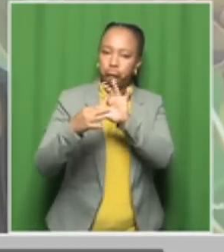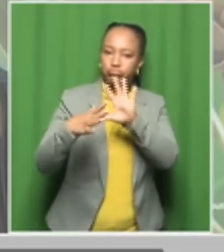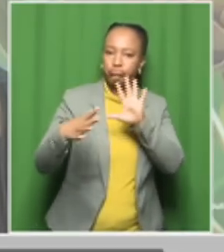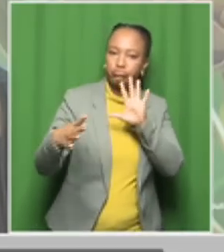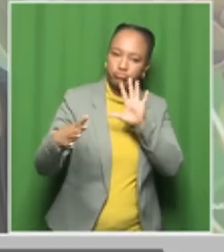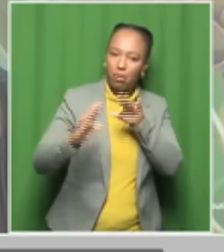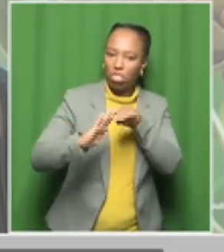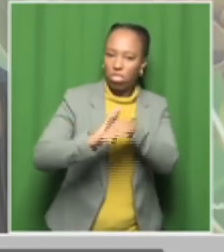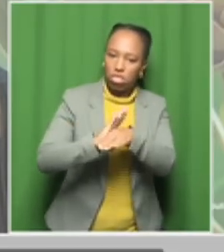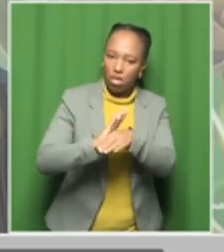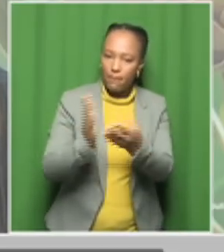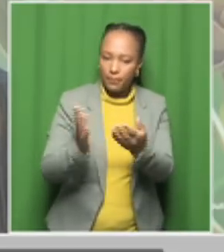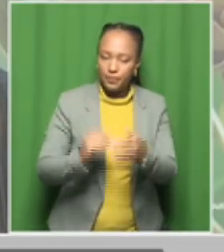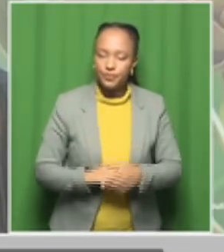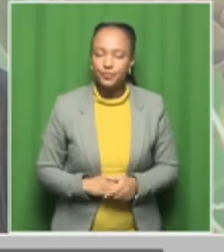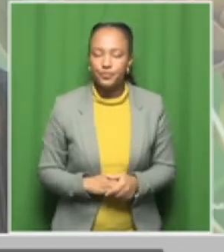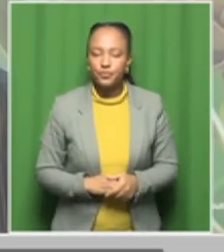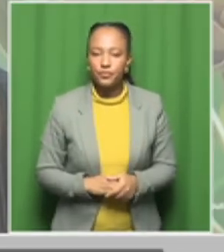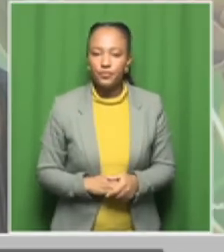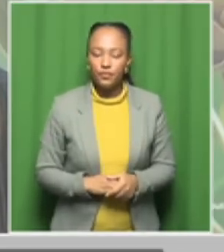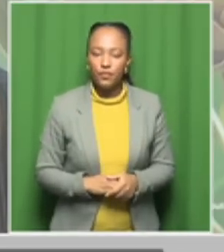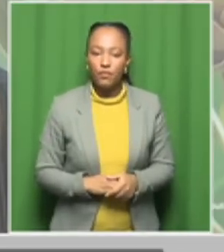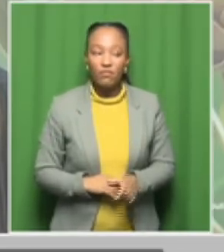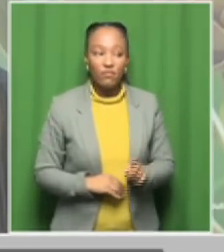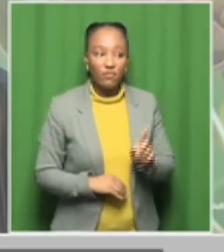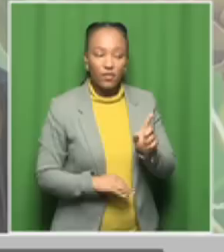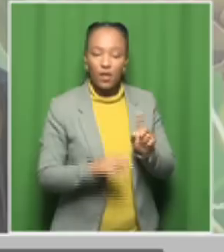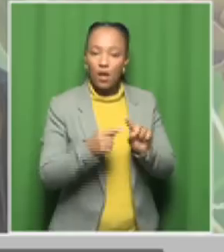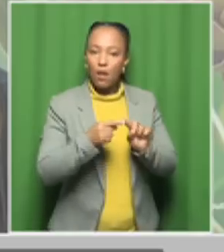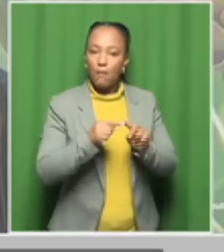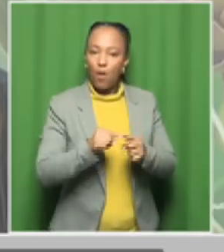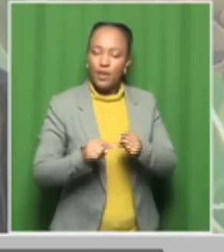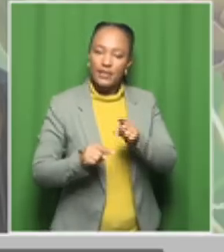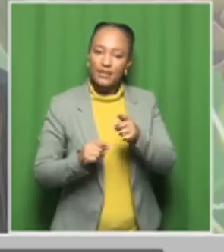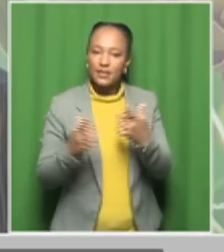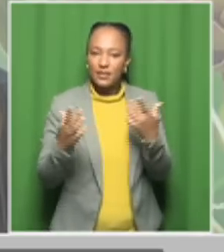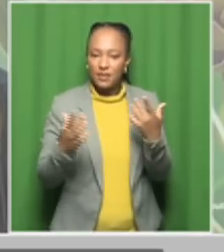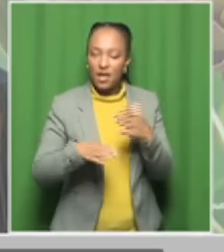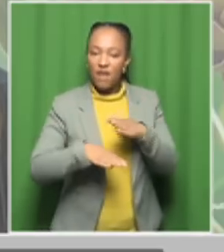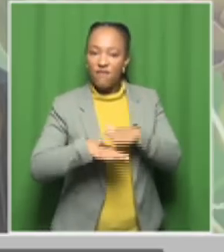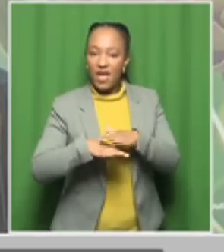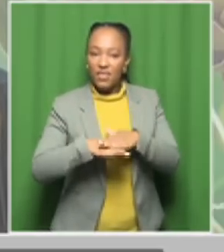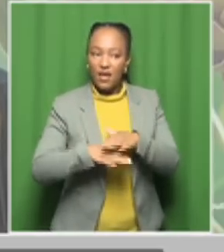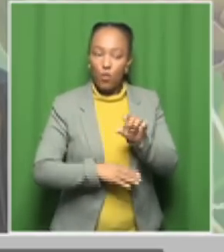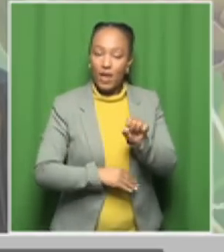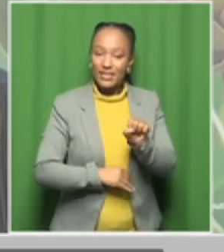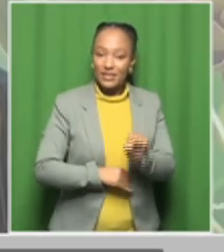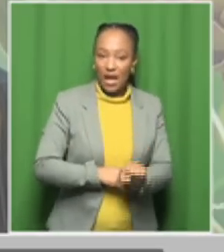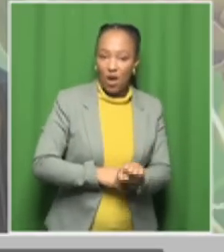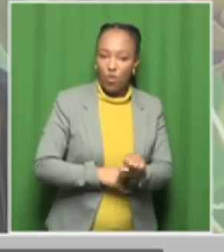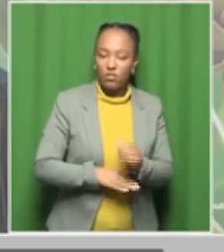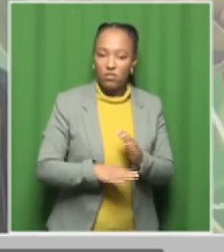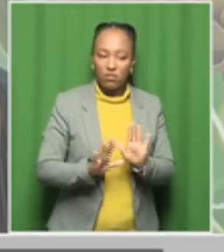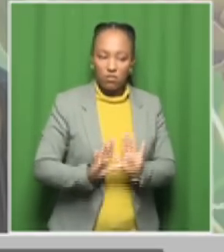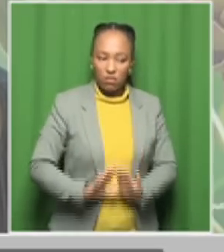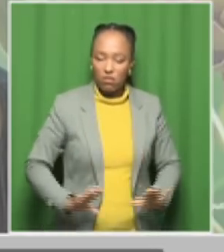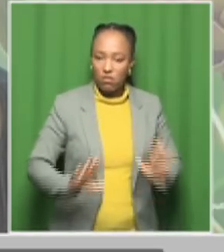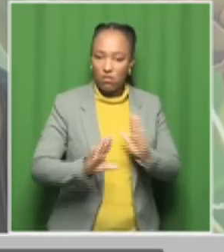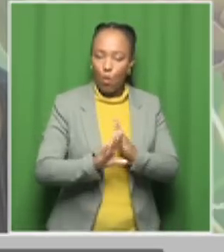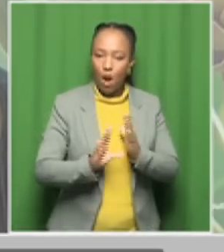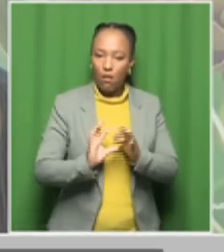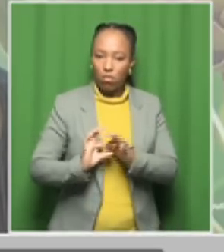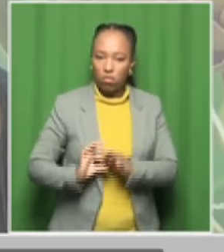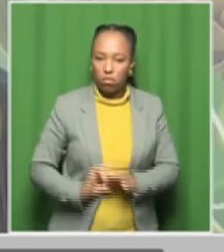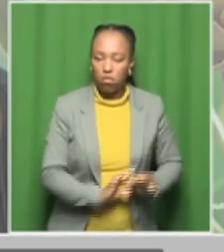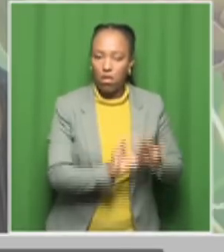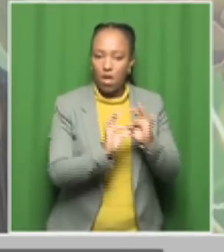point, how important is the strengthening of further South-South cooperation for South Africa to